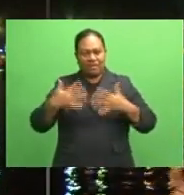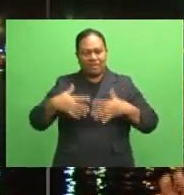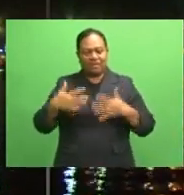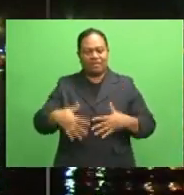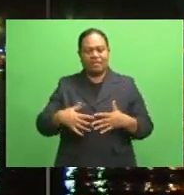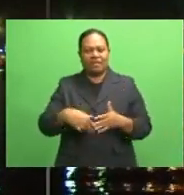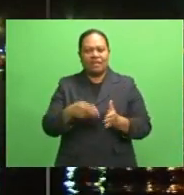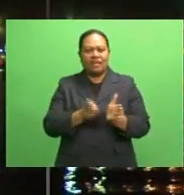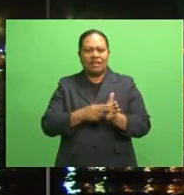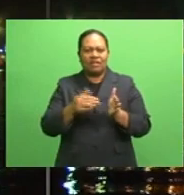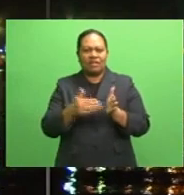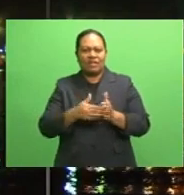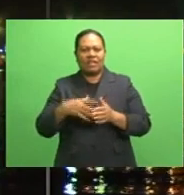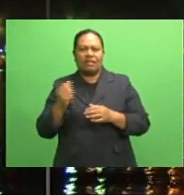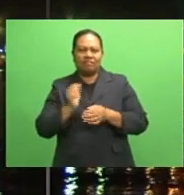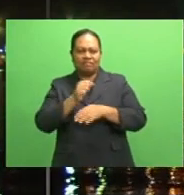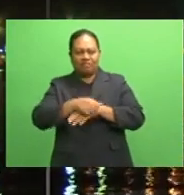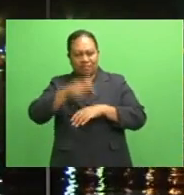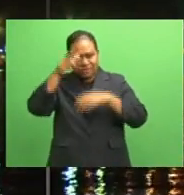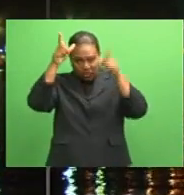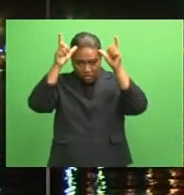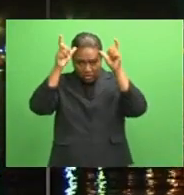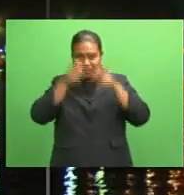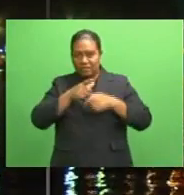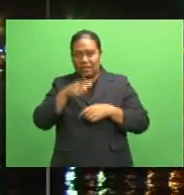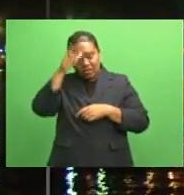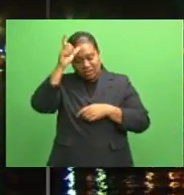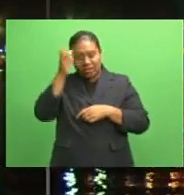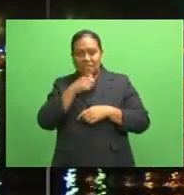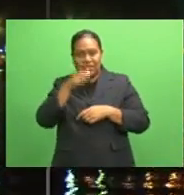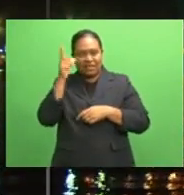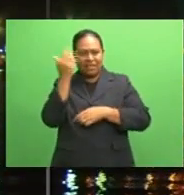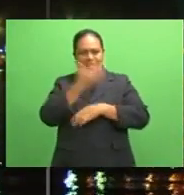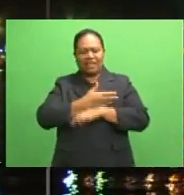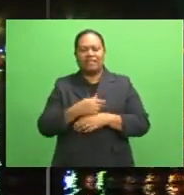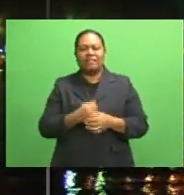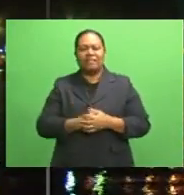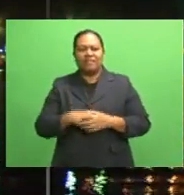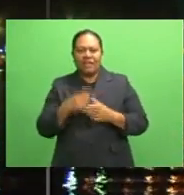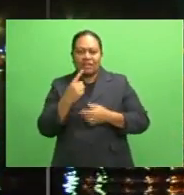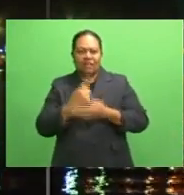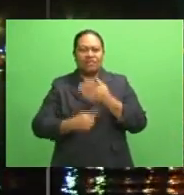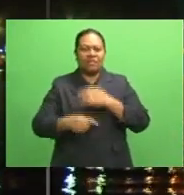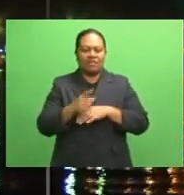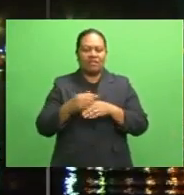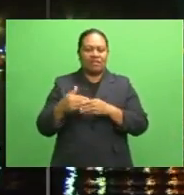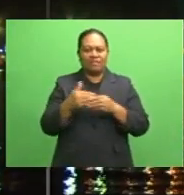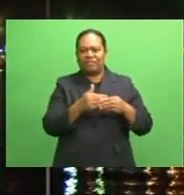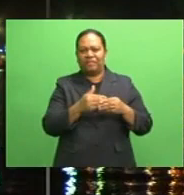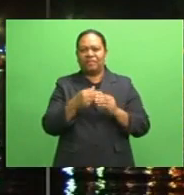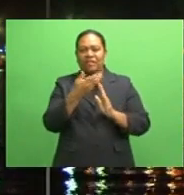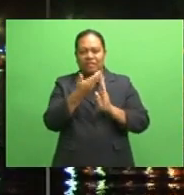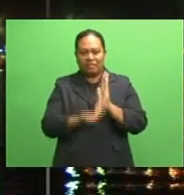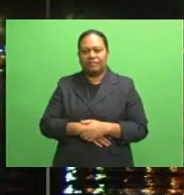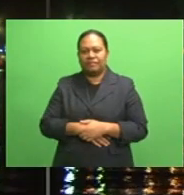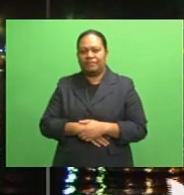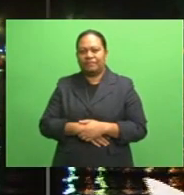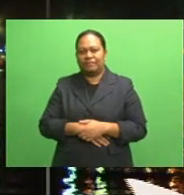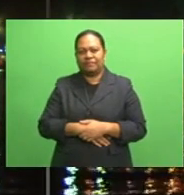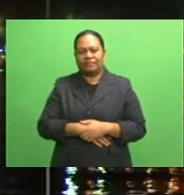the Chiefs 31-18 last night. They are now just 1 point behind the Blues and 3 behind table leader